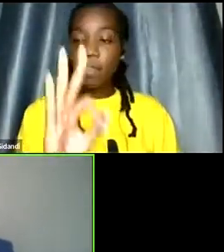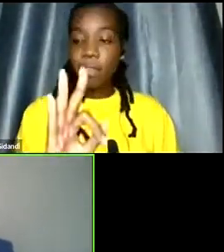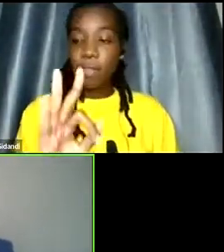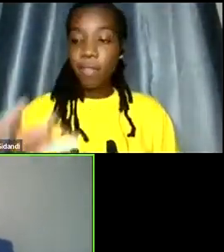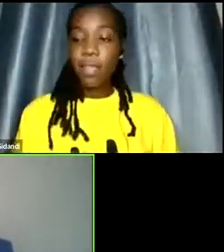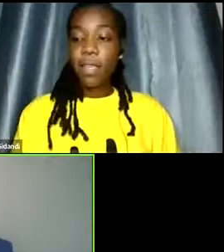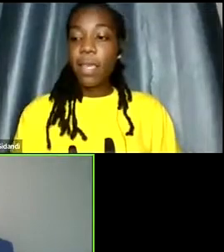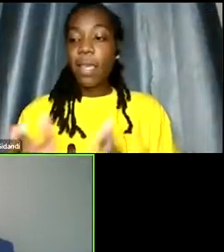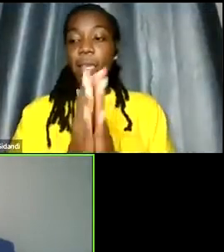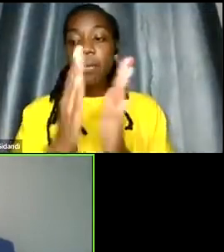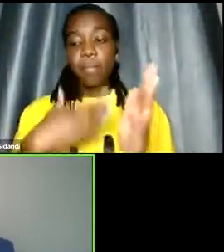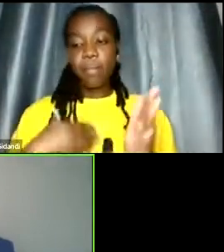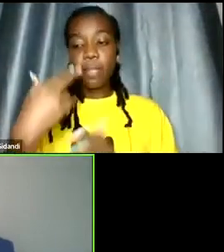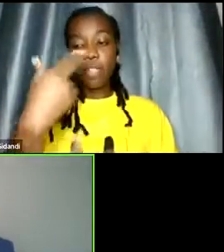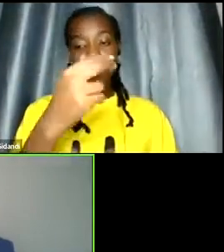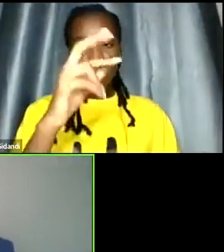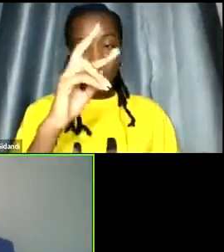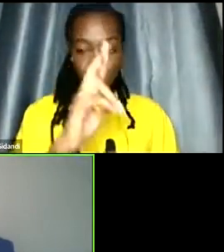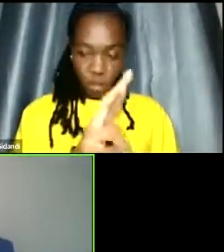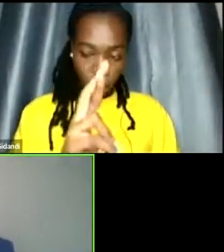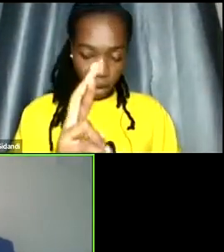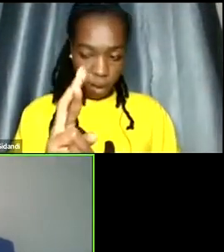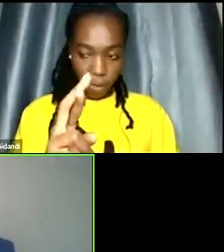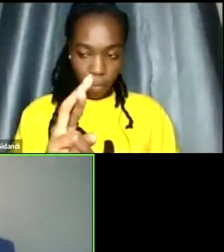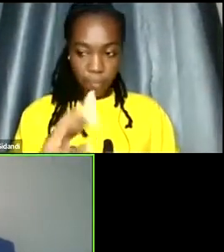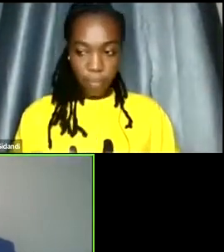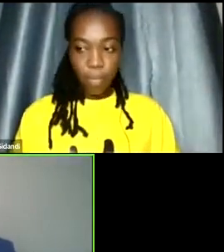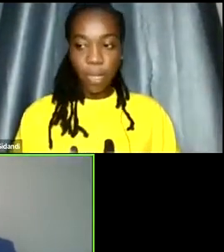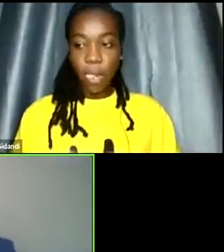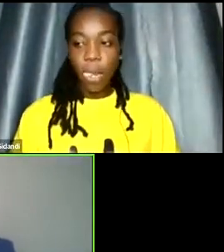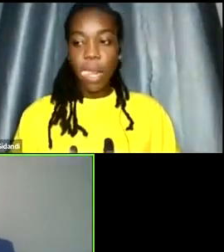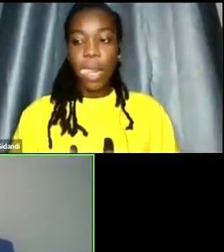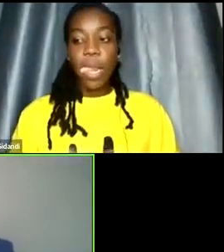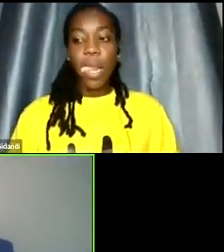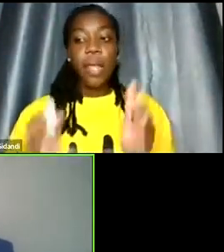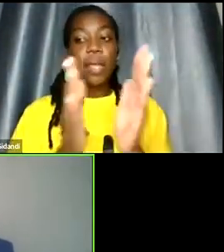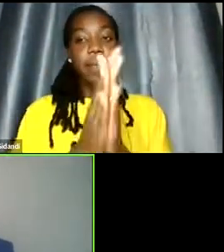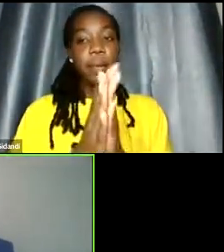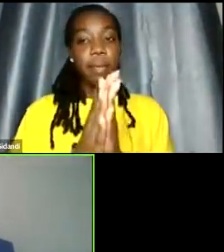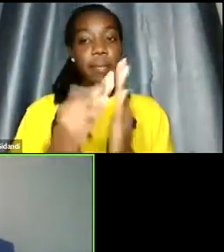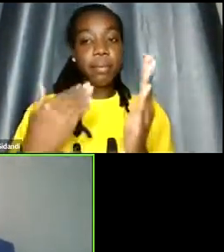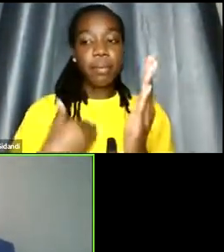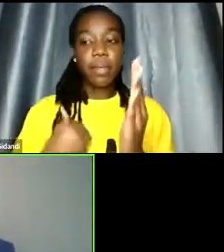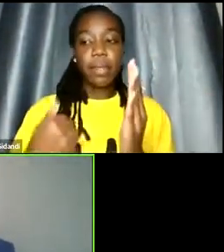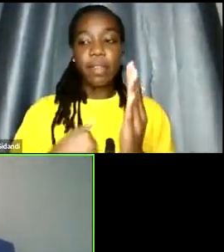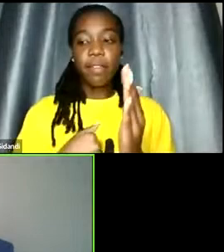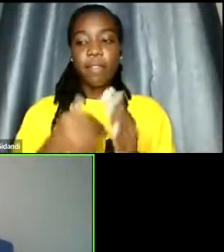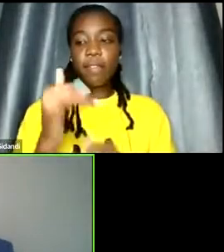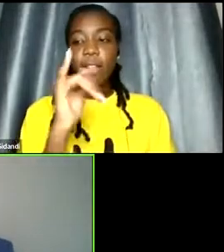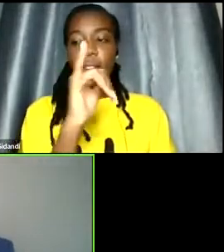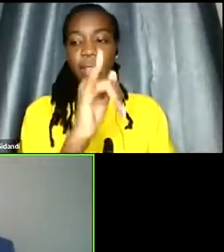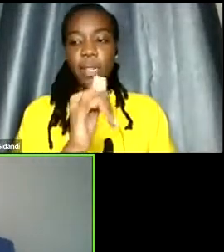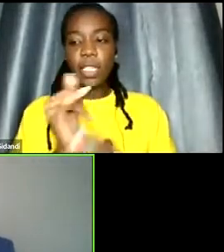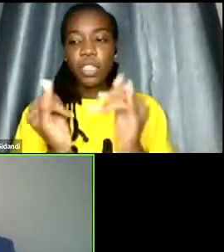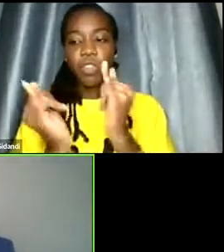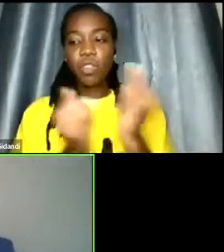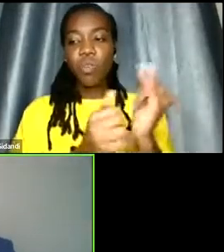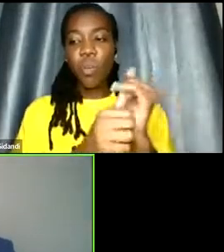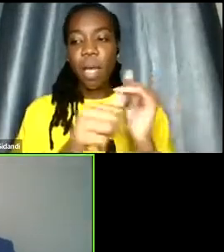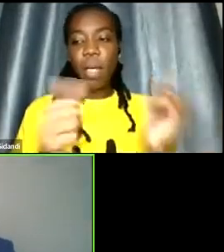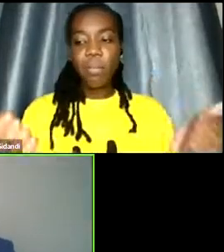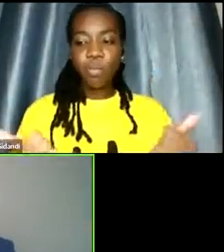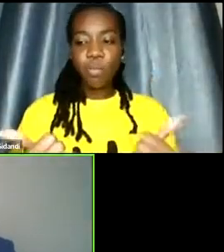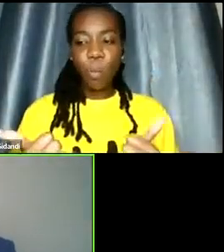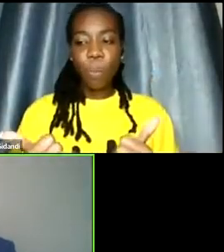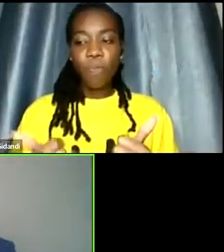human resources practitioner, and I will not bore you with the details. Grace has already introduced me quite nicely. Yeah, so